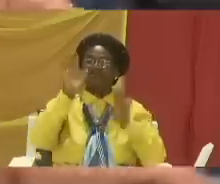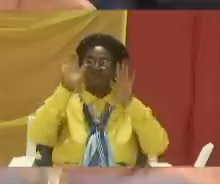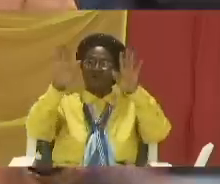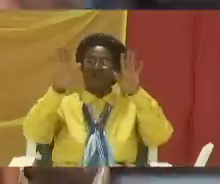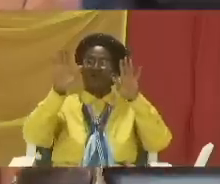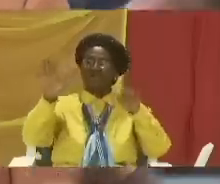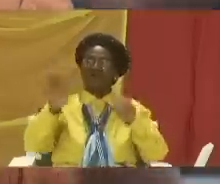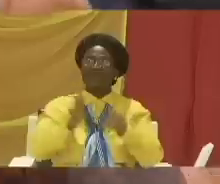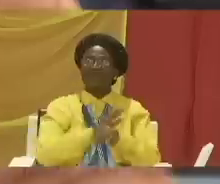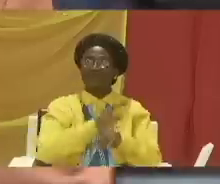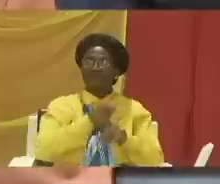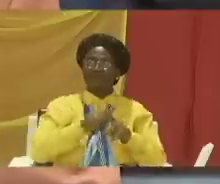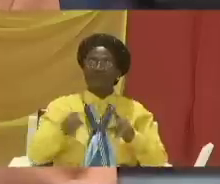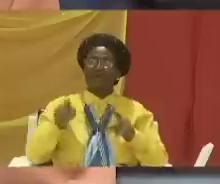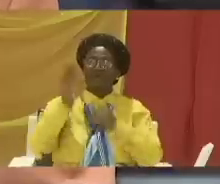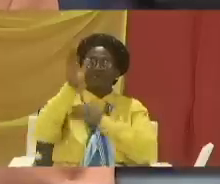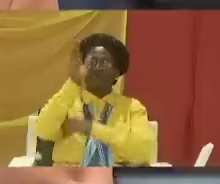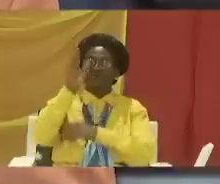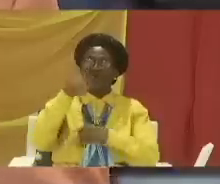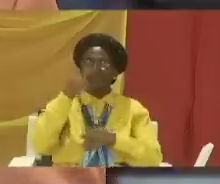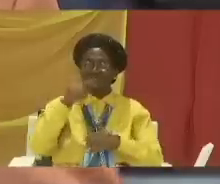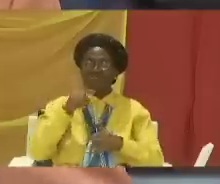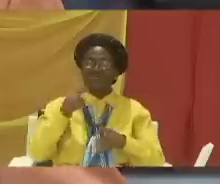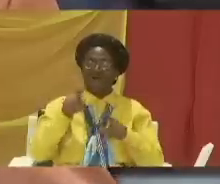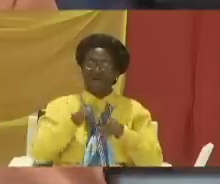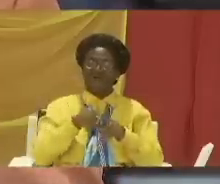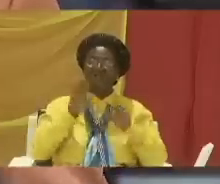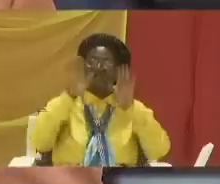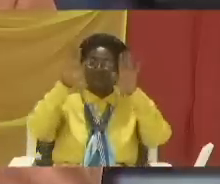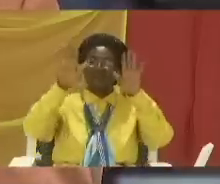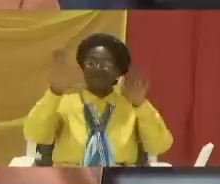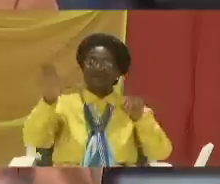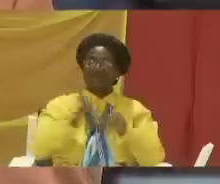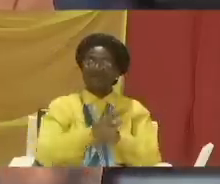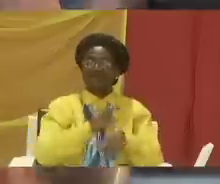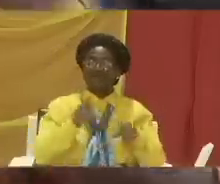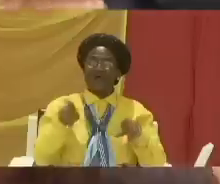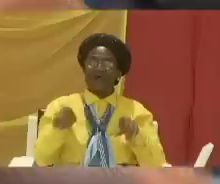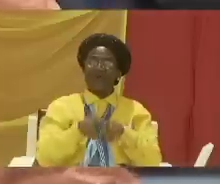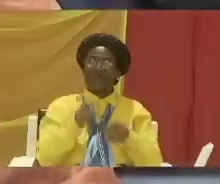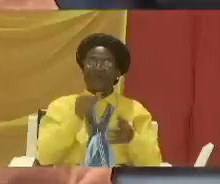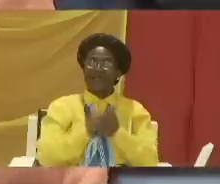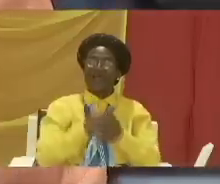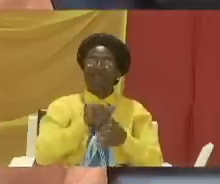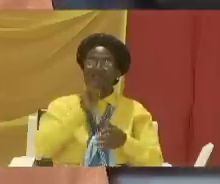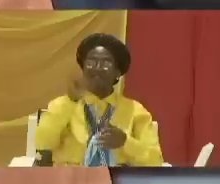But God says, as wonderful as that is, I am going to make a new